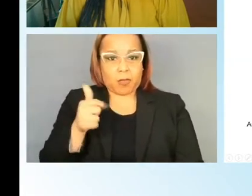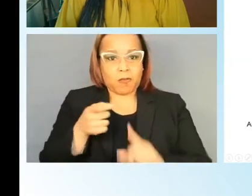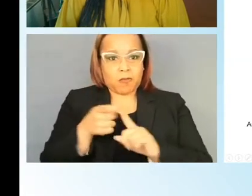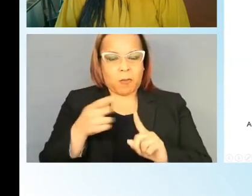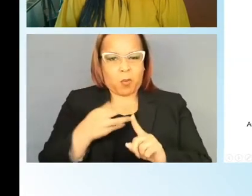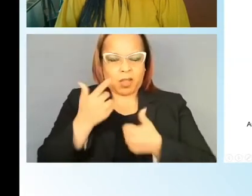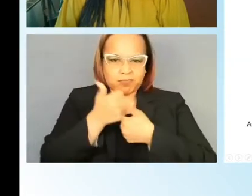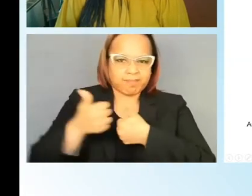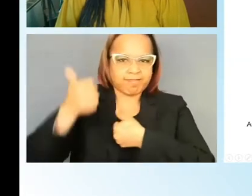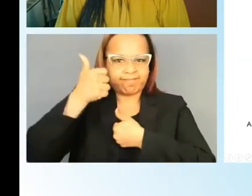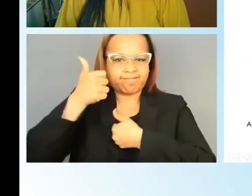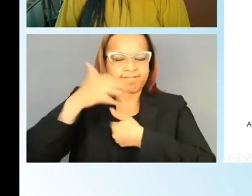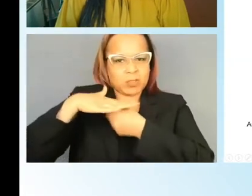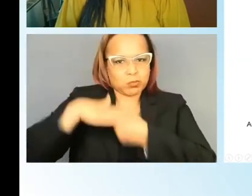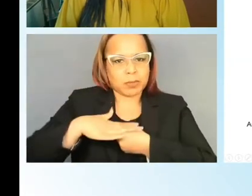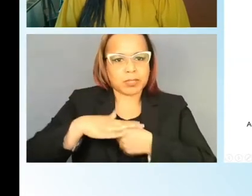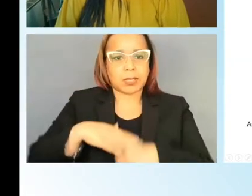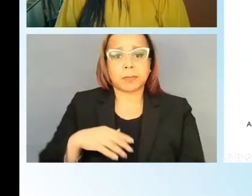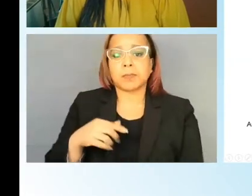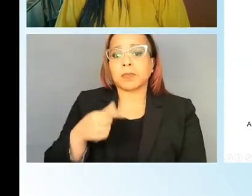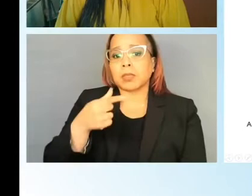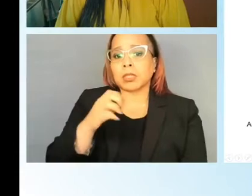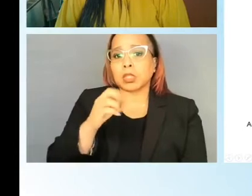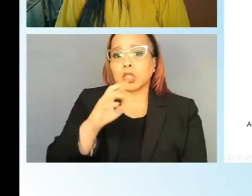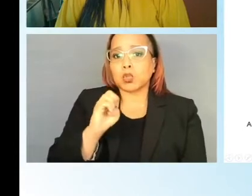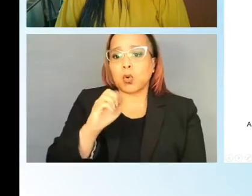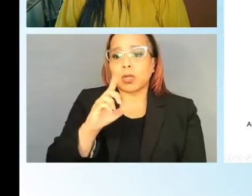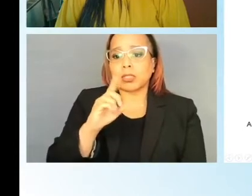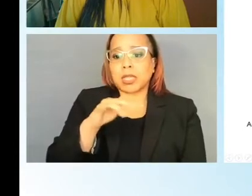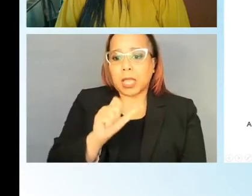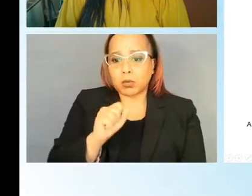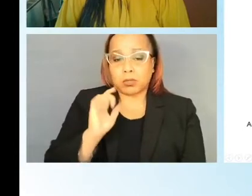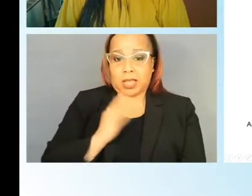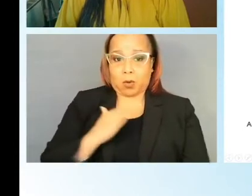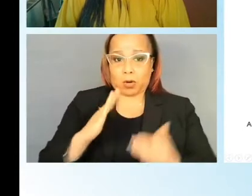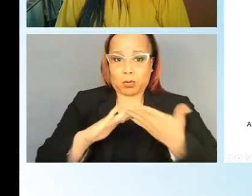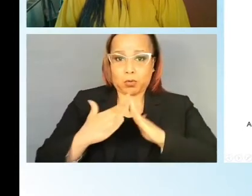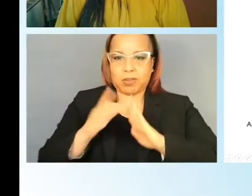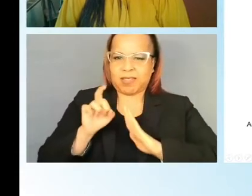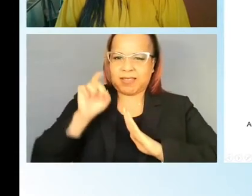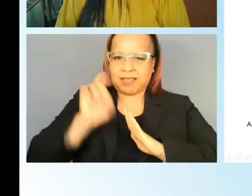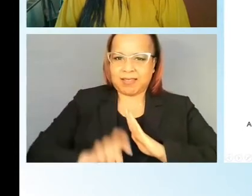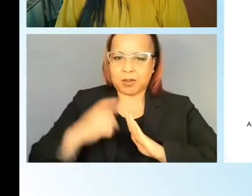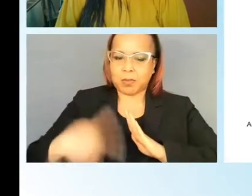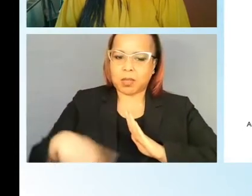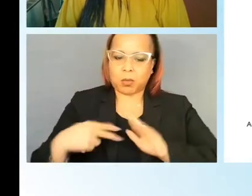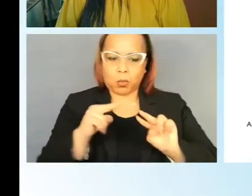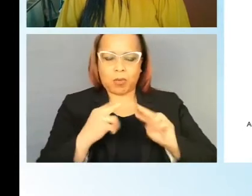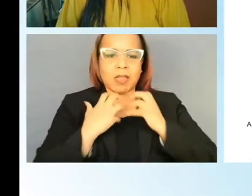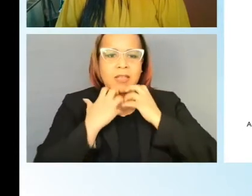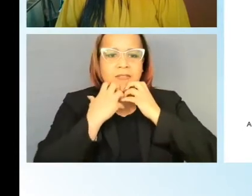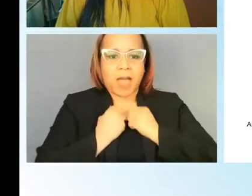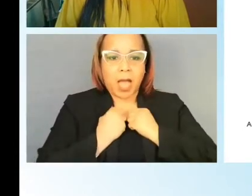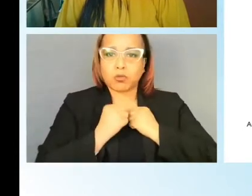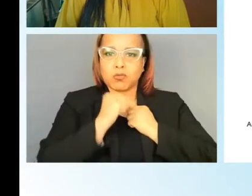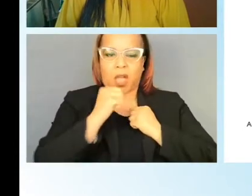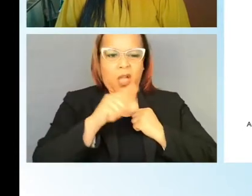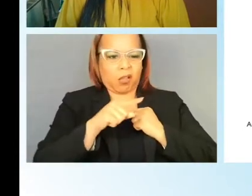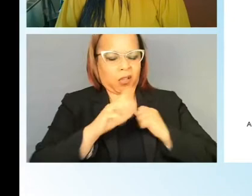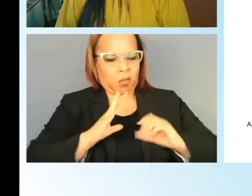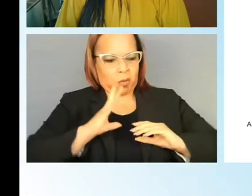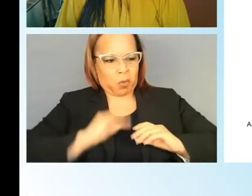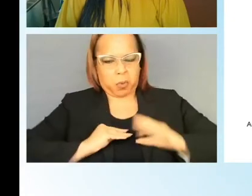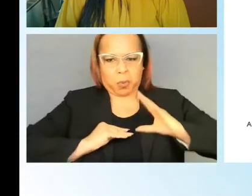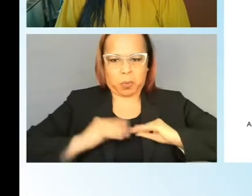supremacy. George Daniels, our communities need to be valued, not devalued. And